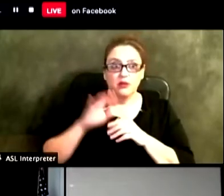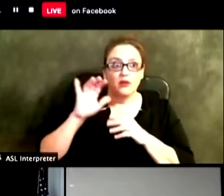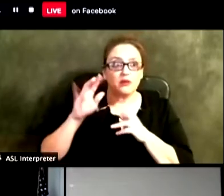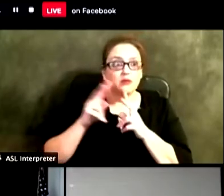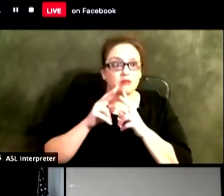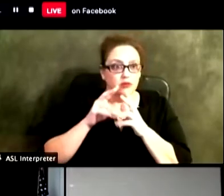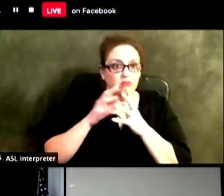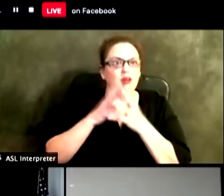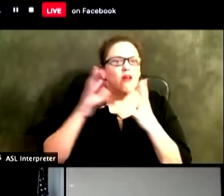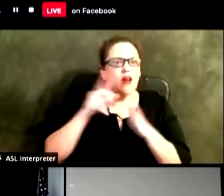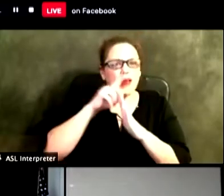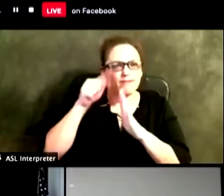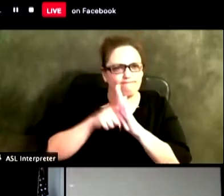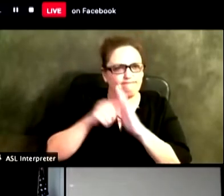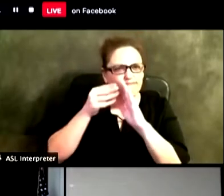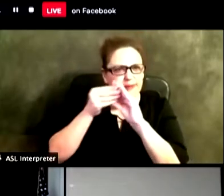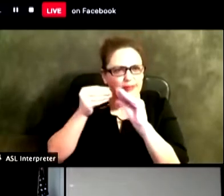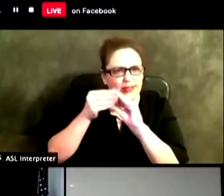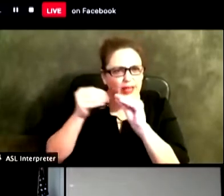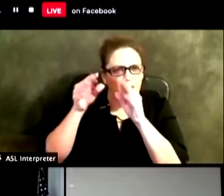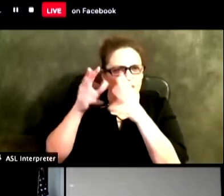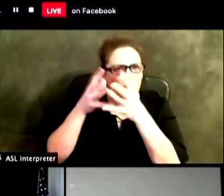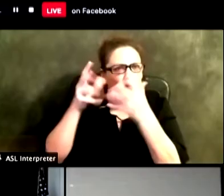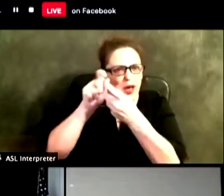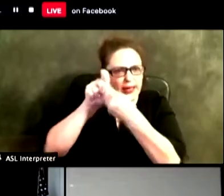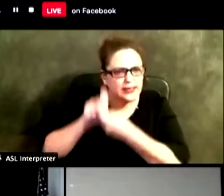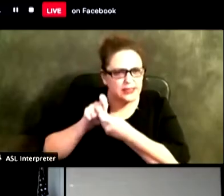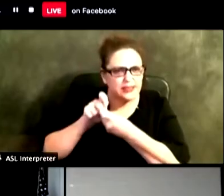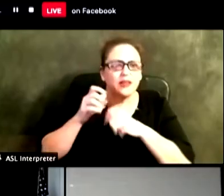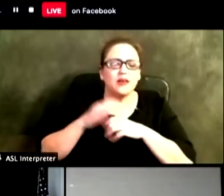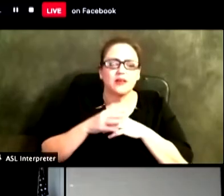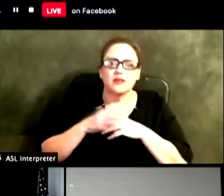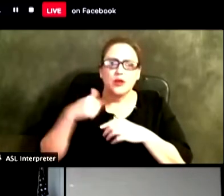gave us there, and we really appreciate it. Certainly, this is